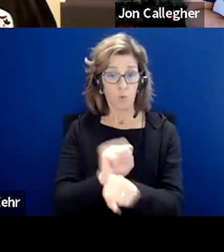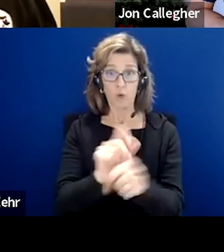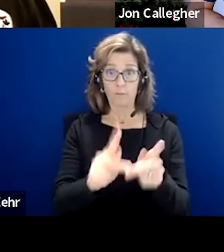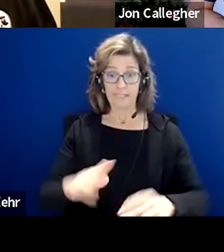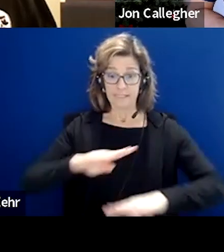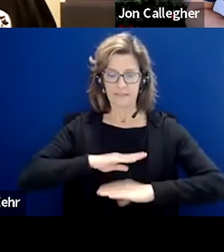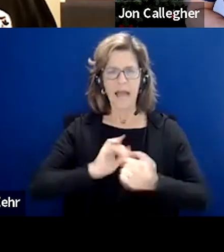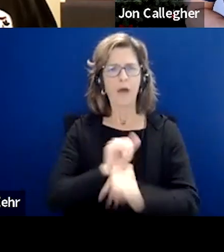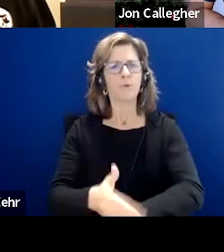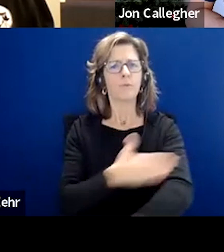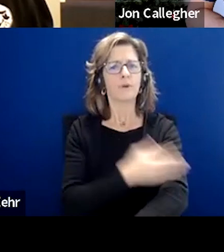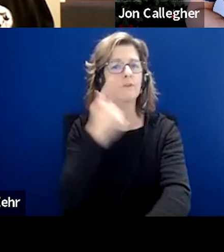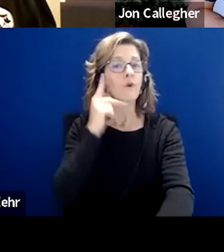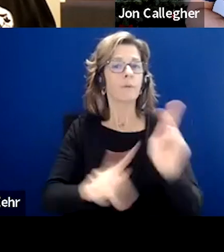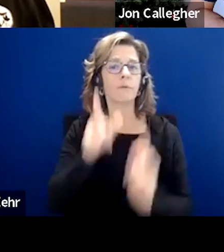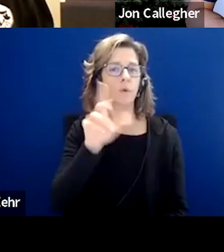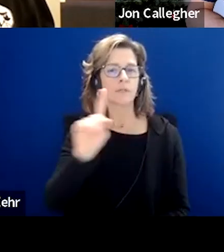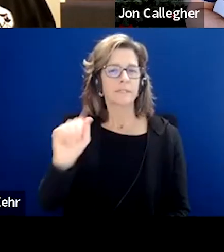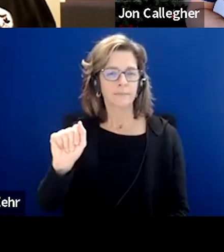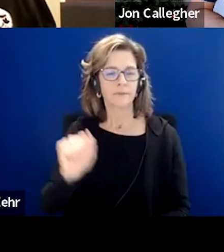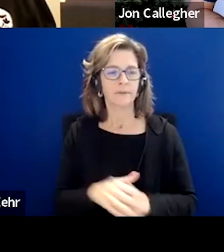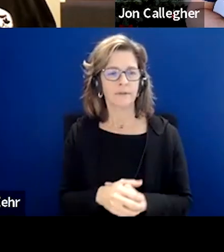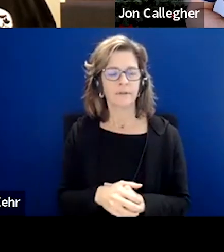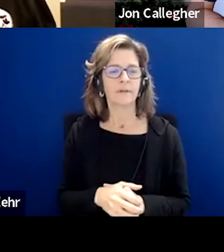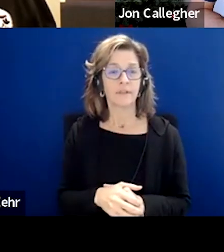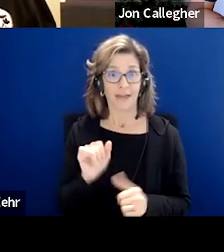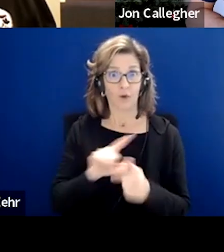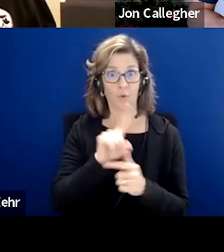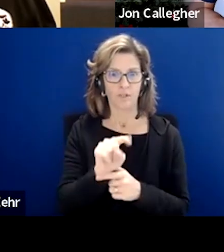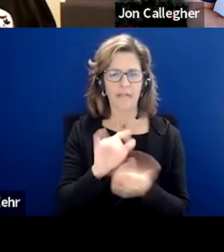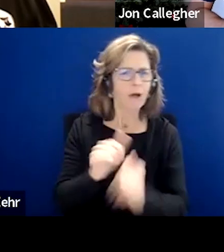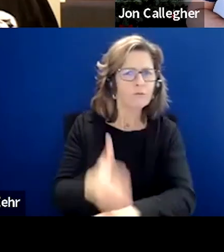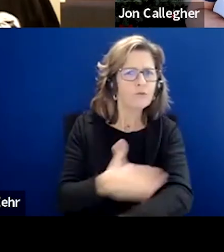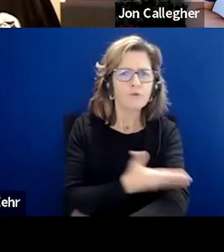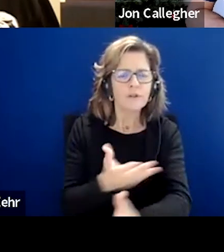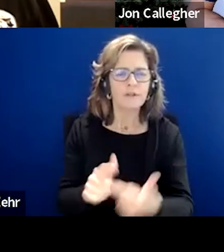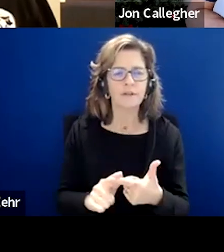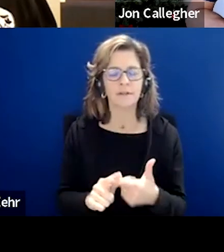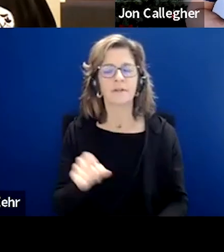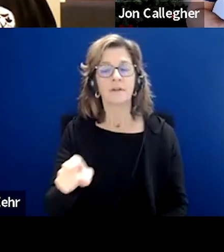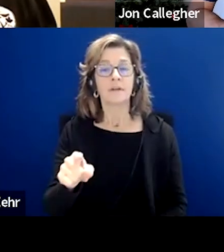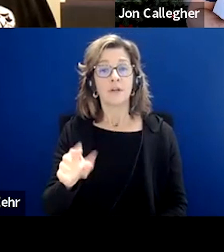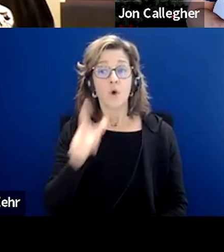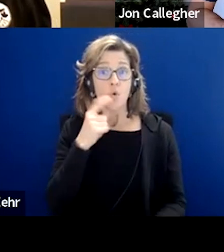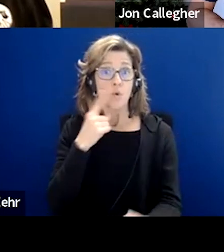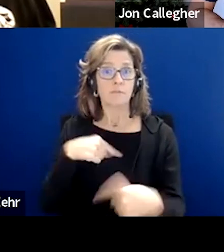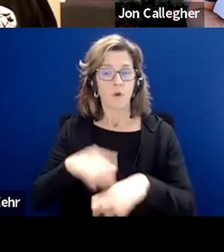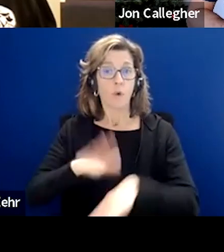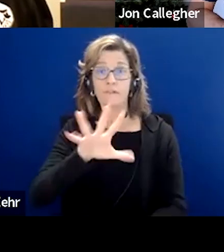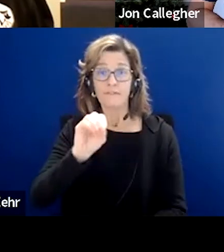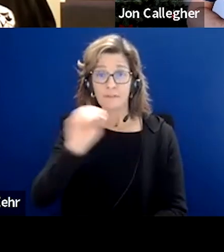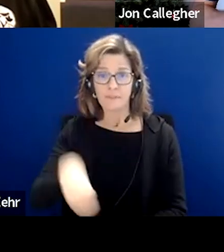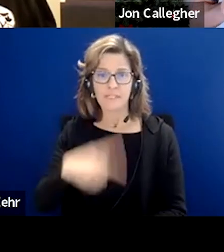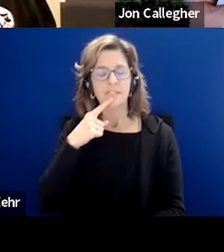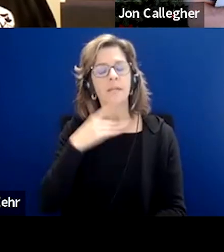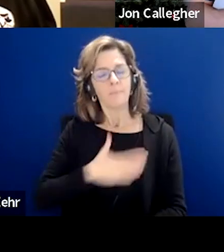We have more than half of respondents suggested, job training. Job training is extremely important,